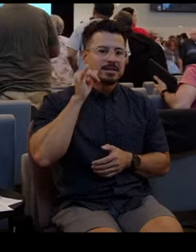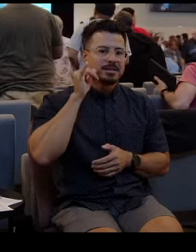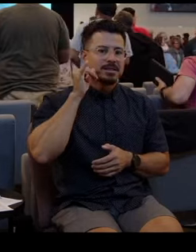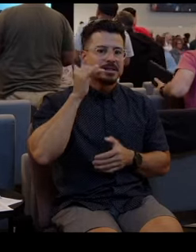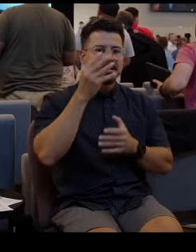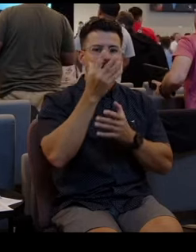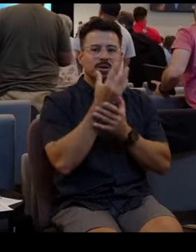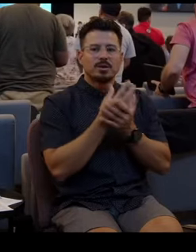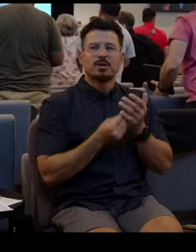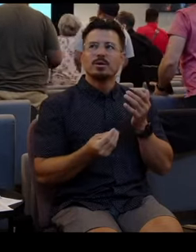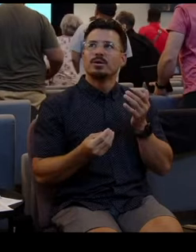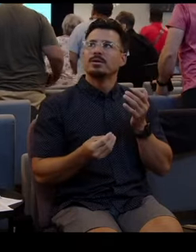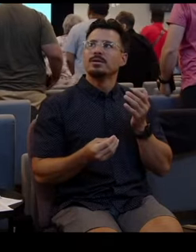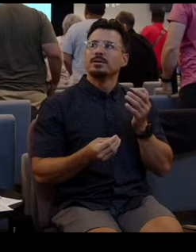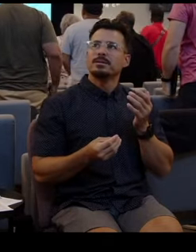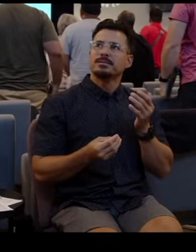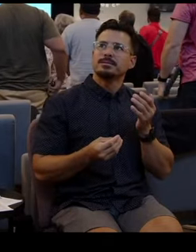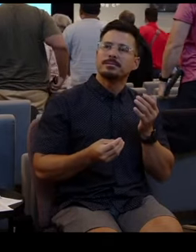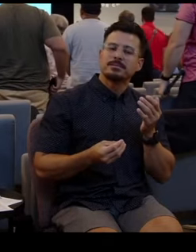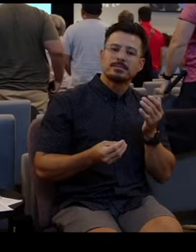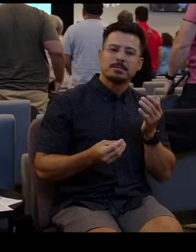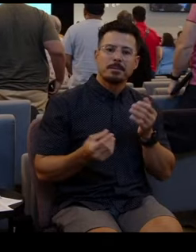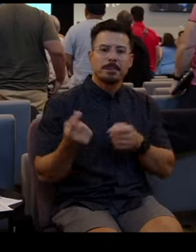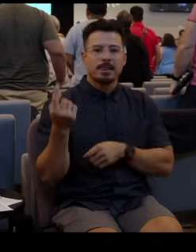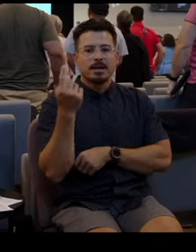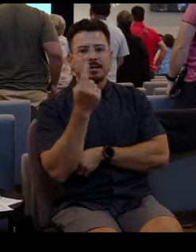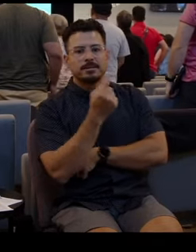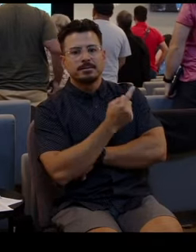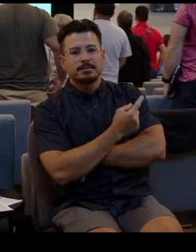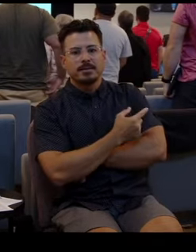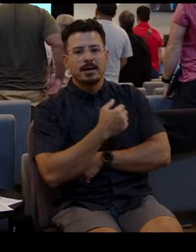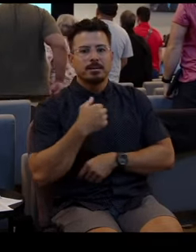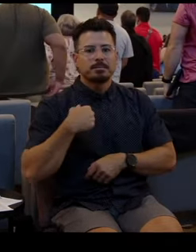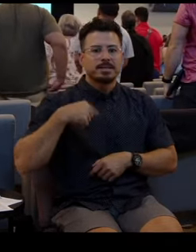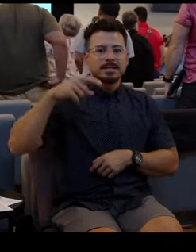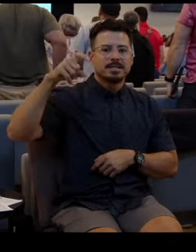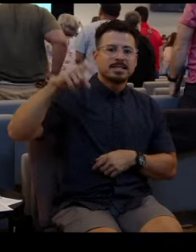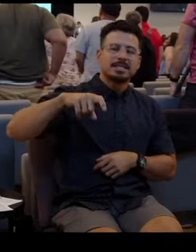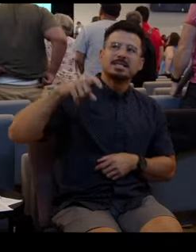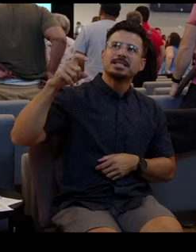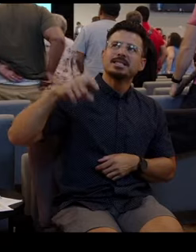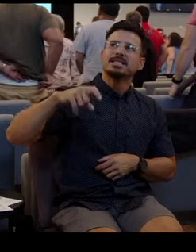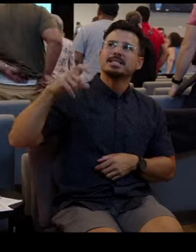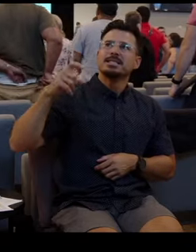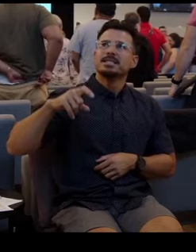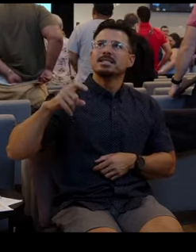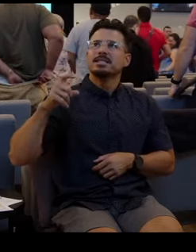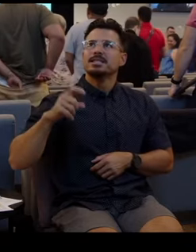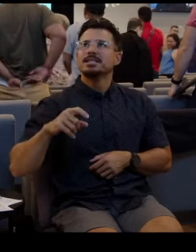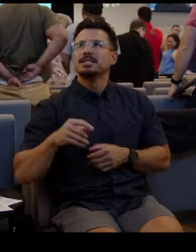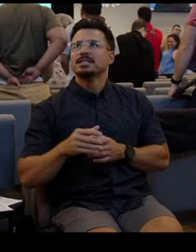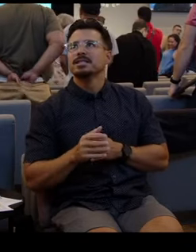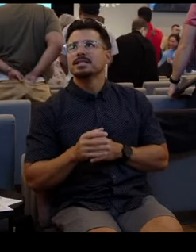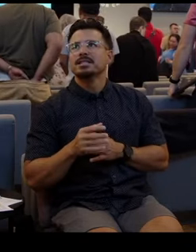Yesterday's gone, and today I'm in need.